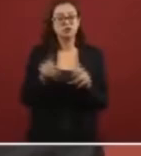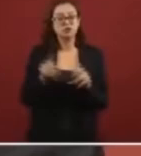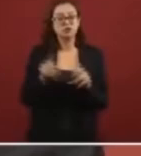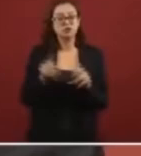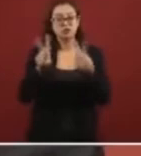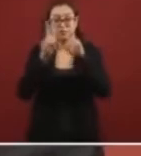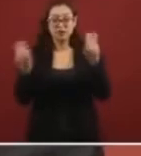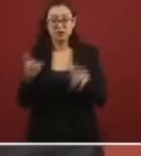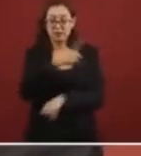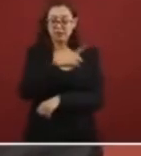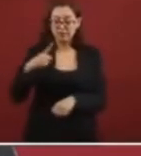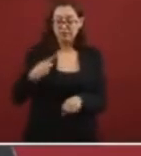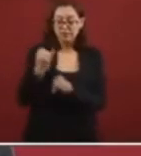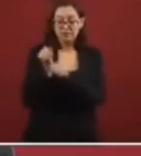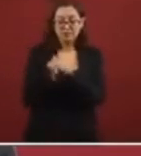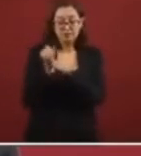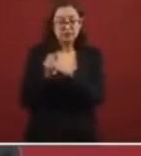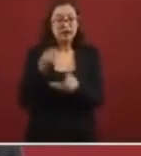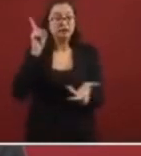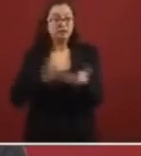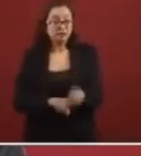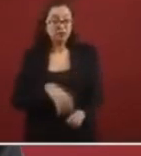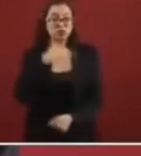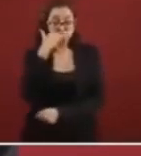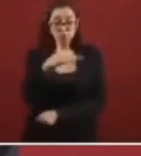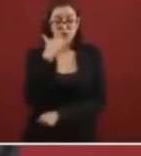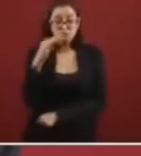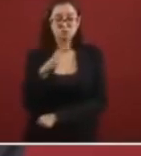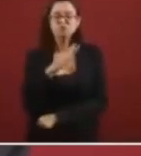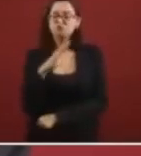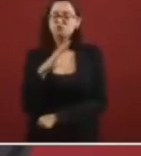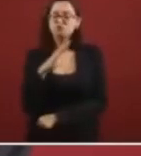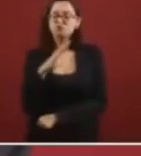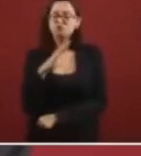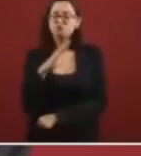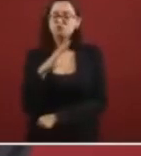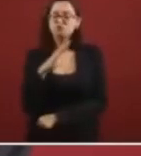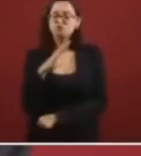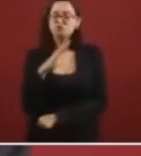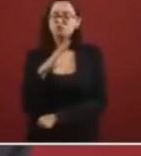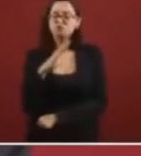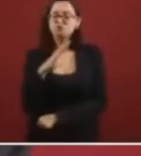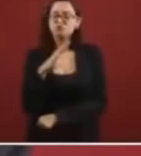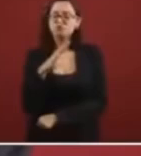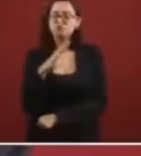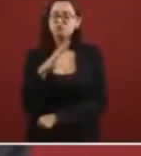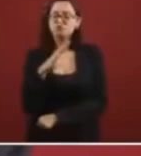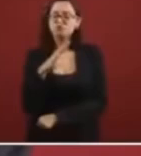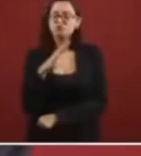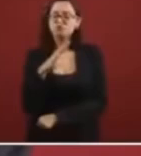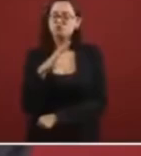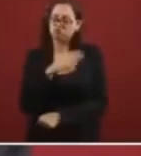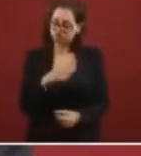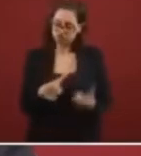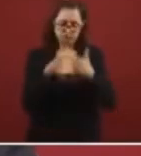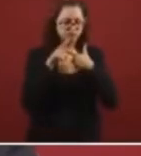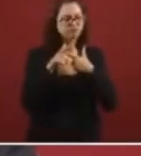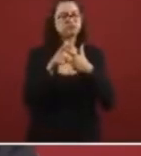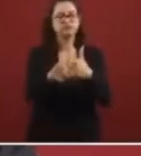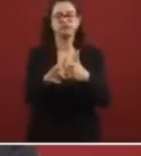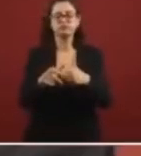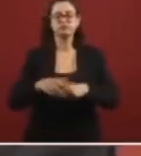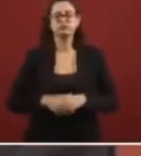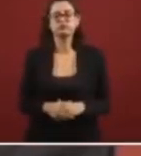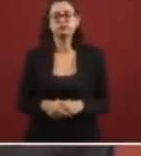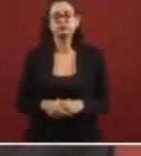regarding corrupción, se le da curso. Will take its course or run its course.